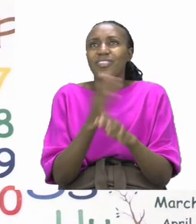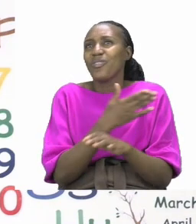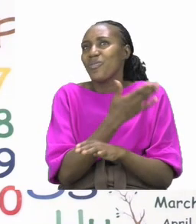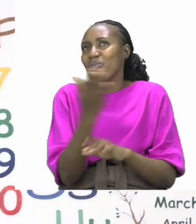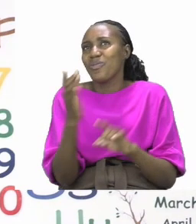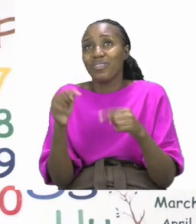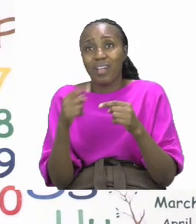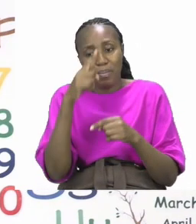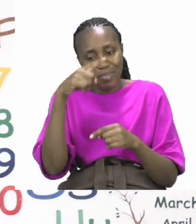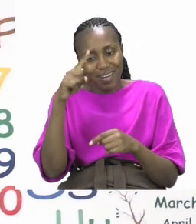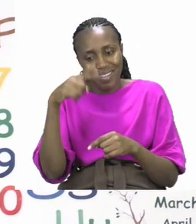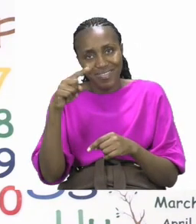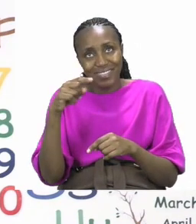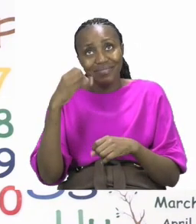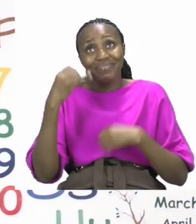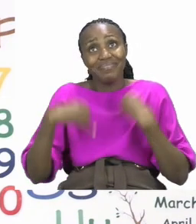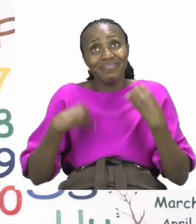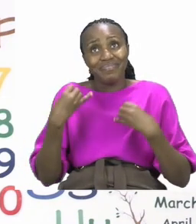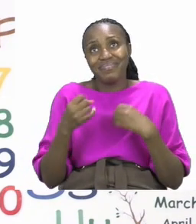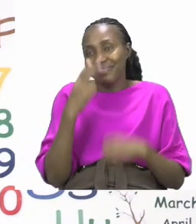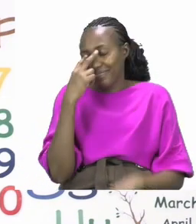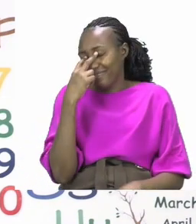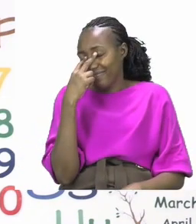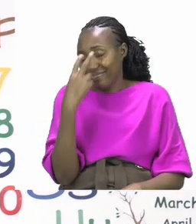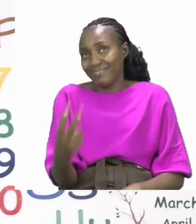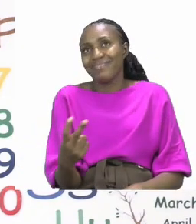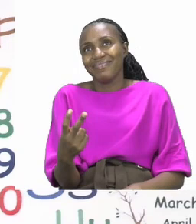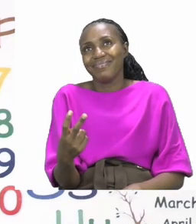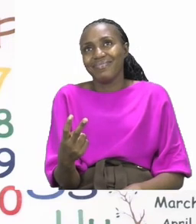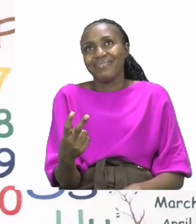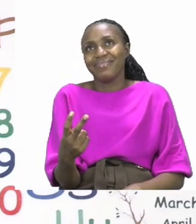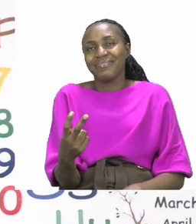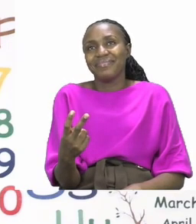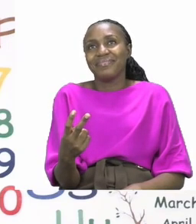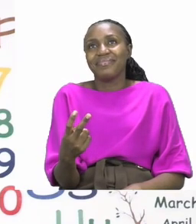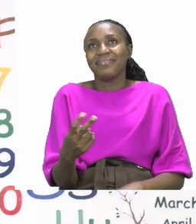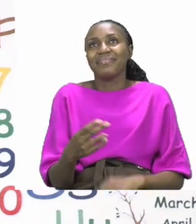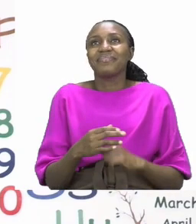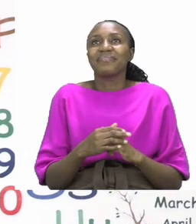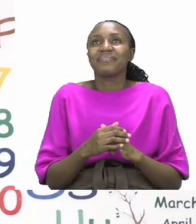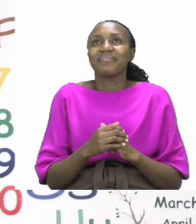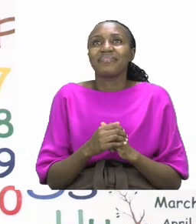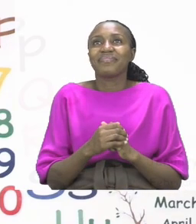correct. Have fun, and I'll see you soon after the advert break.